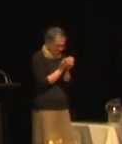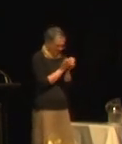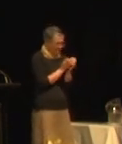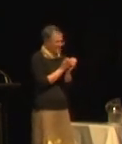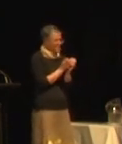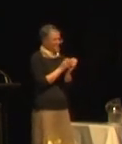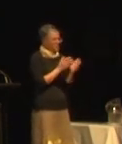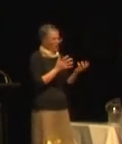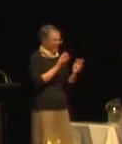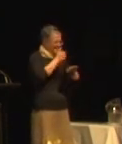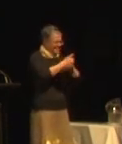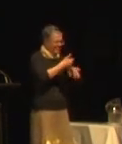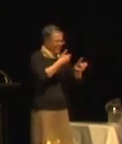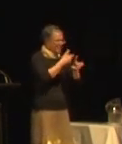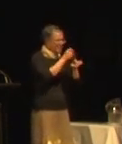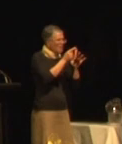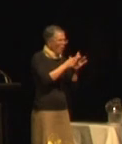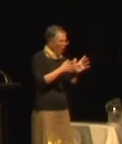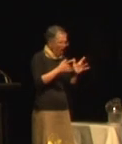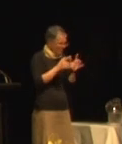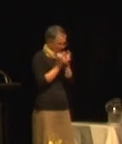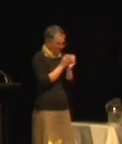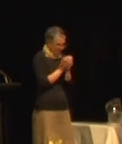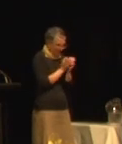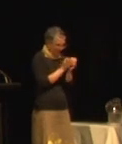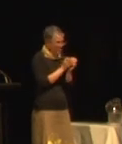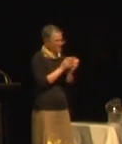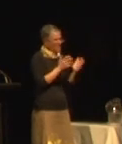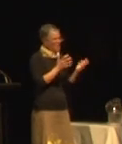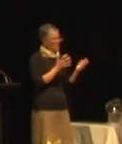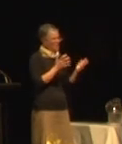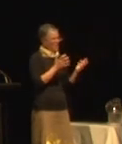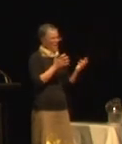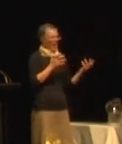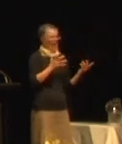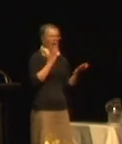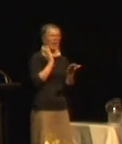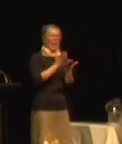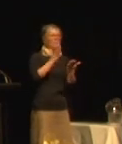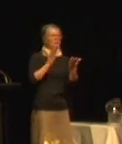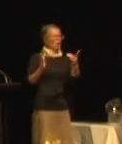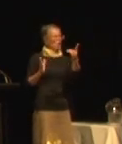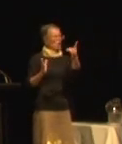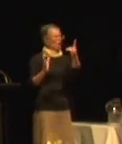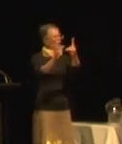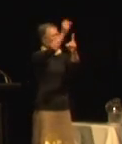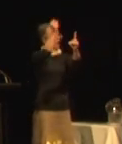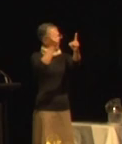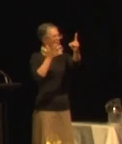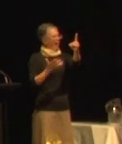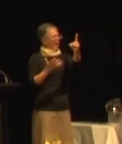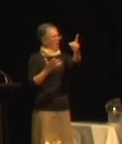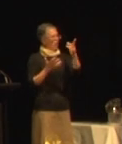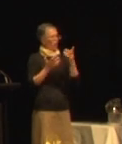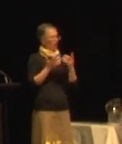can have KPIs. But we've also noticed that between there and where people lead their daily lives, there's